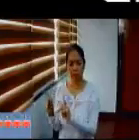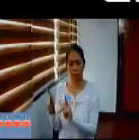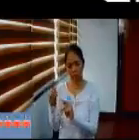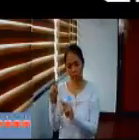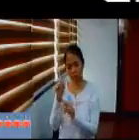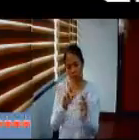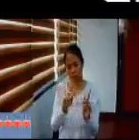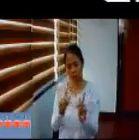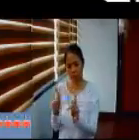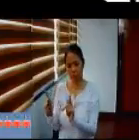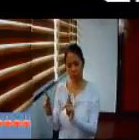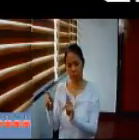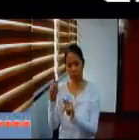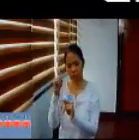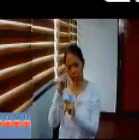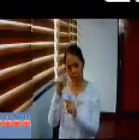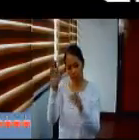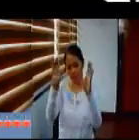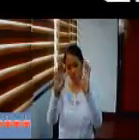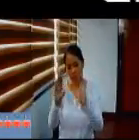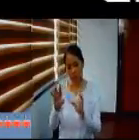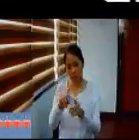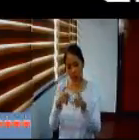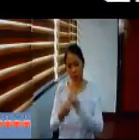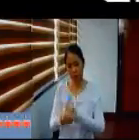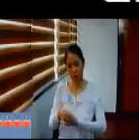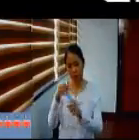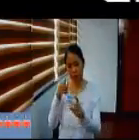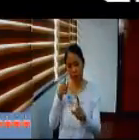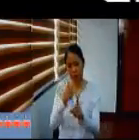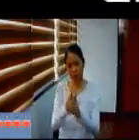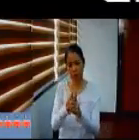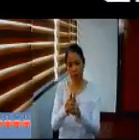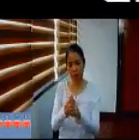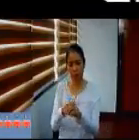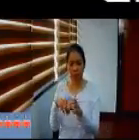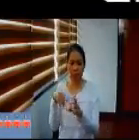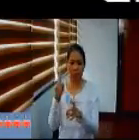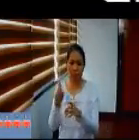change impacts, that we are able to localize this